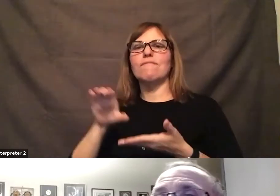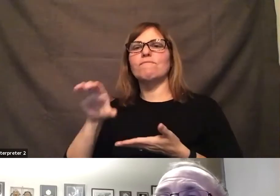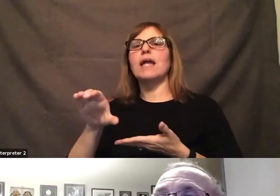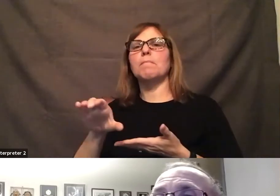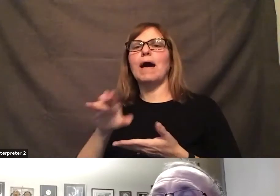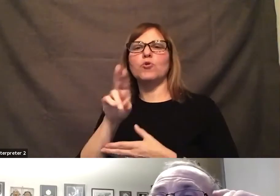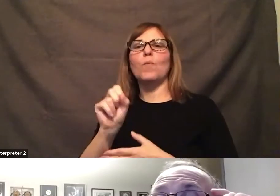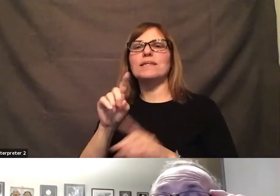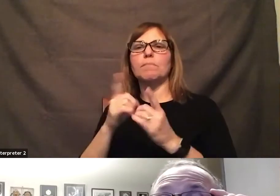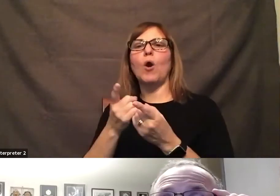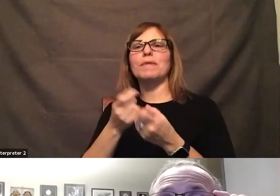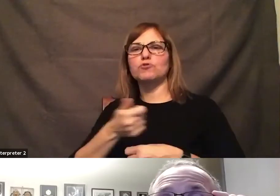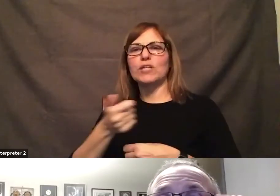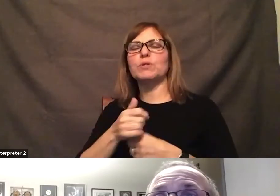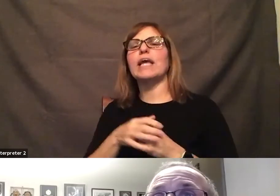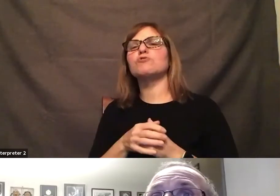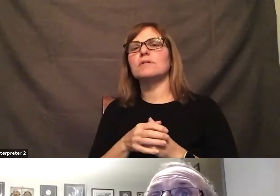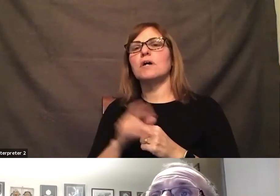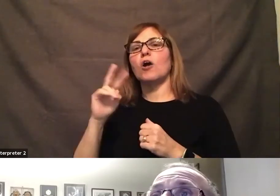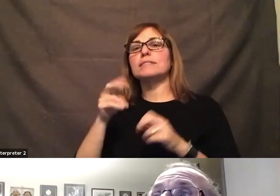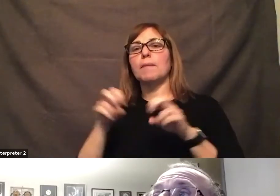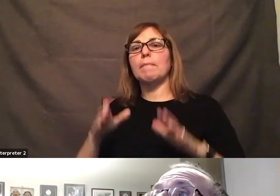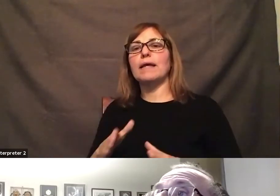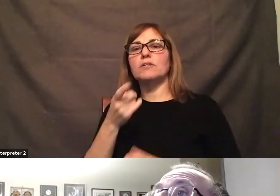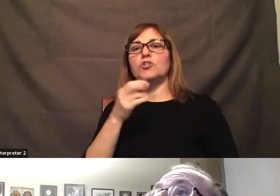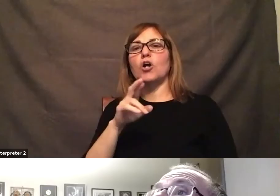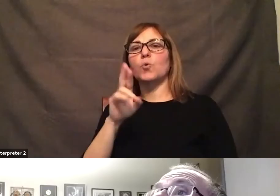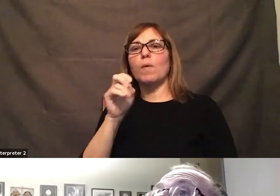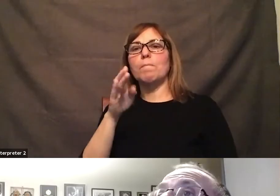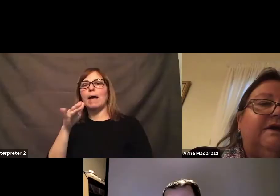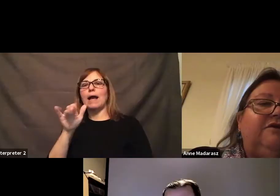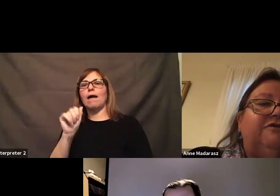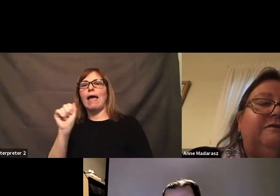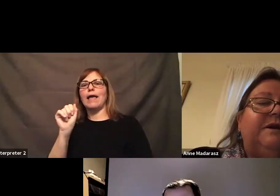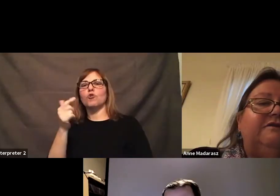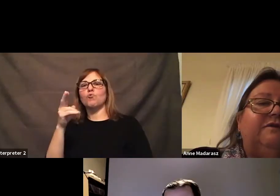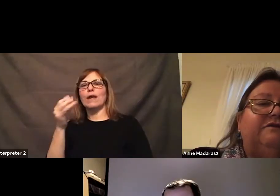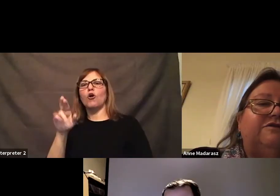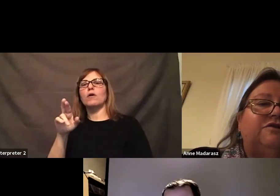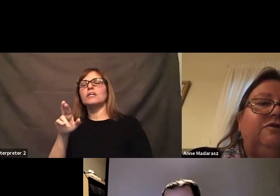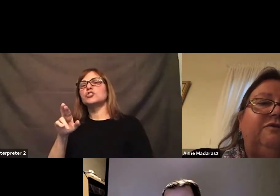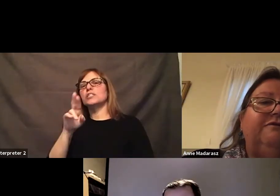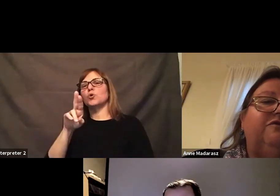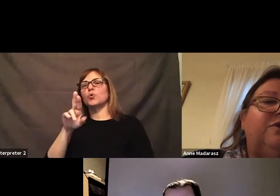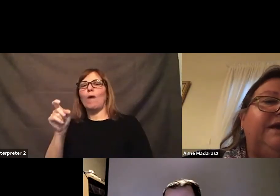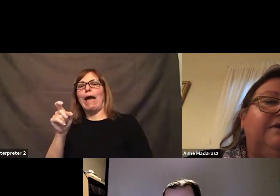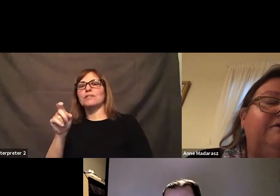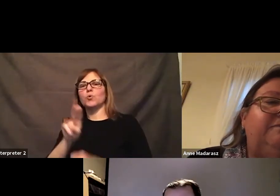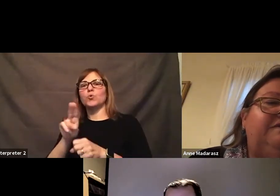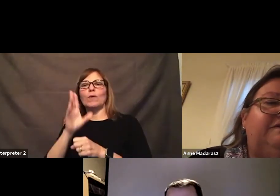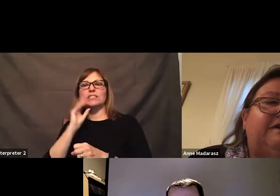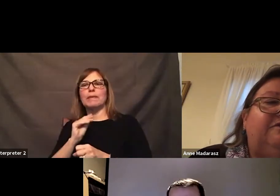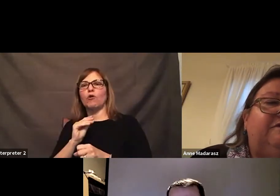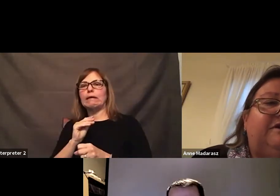Transportation. Our second panelist, Dr. Rebecca A. Greer, is a UX, user experience researcher who's worked for 20 years